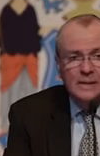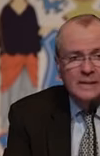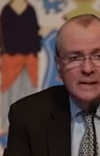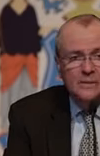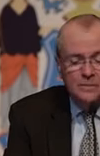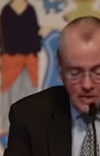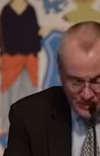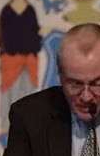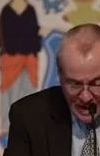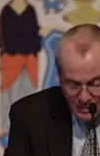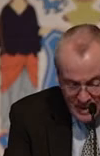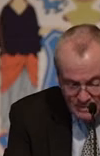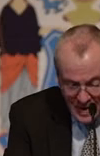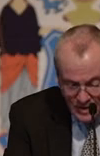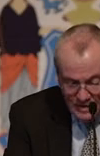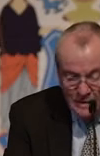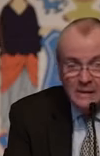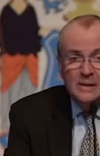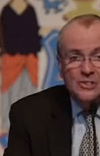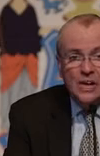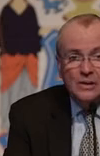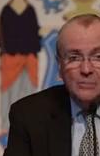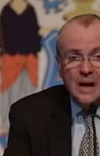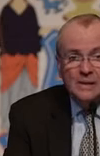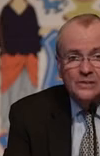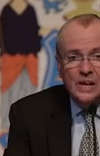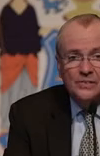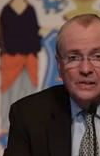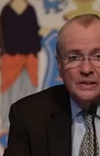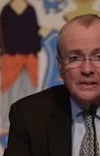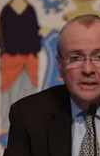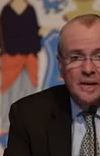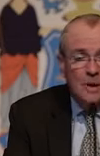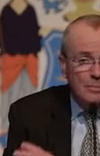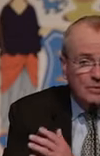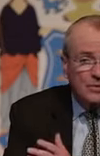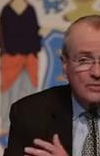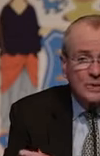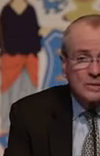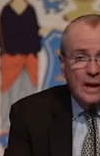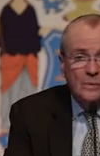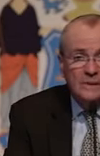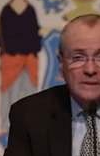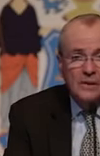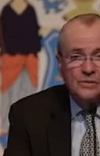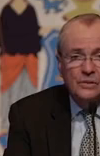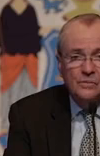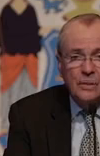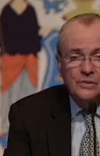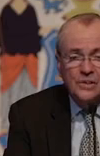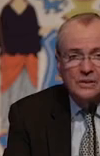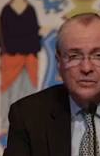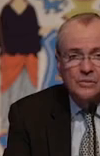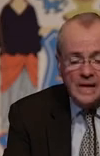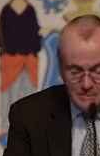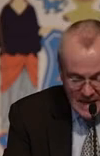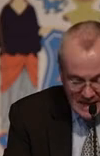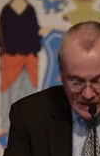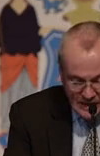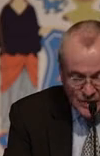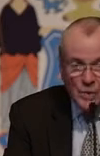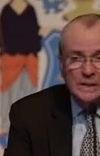I went down to be with Mayor Pete Byron, Senator Michael Testa, members of the Wildwood Council, representatives from